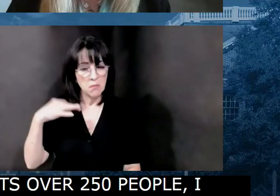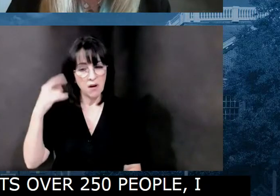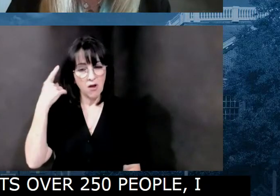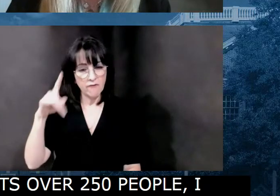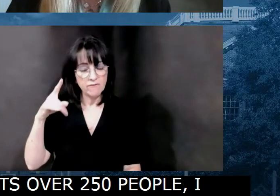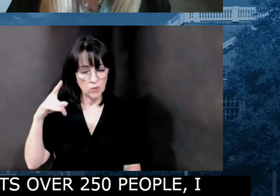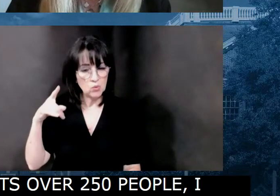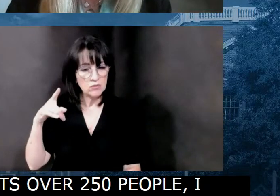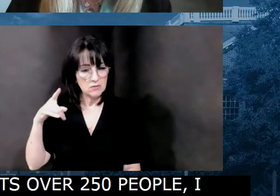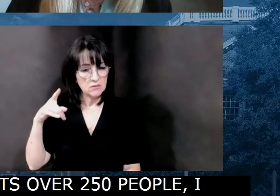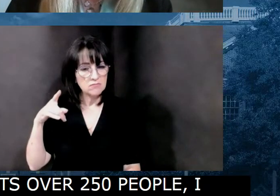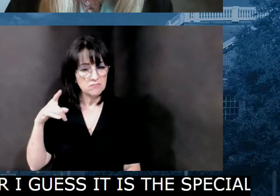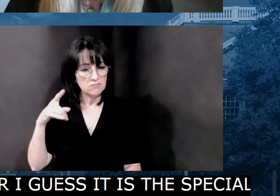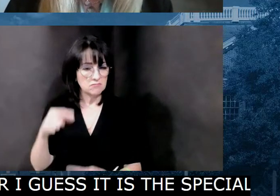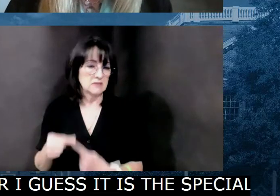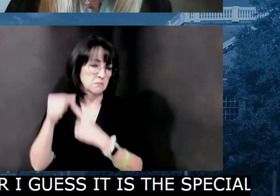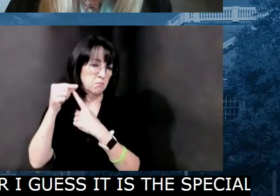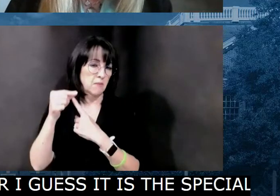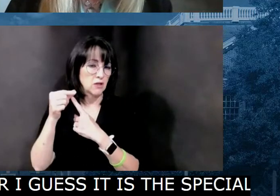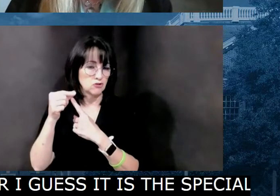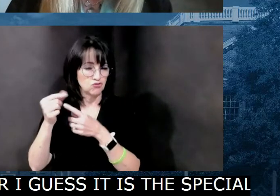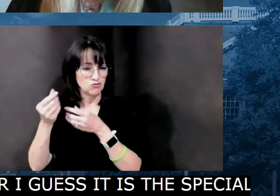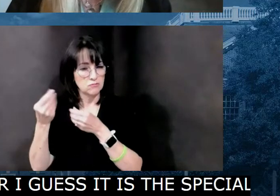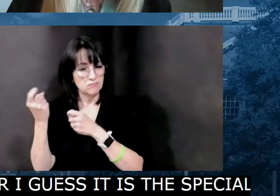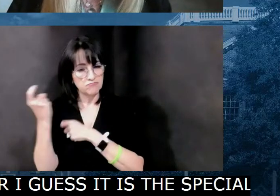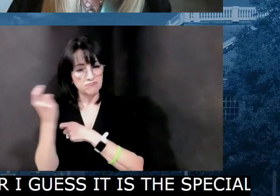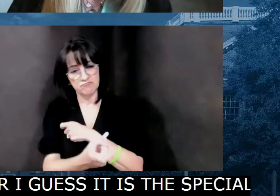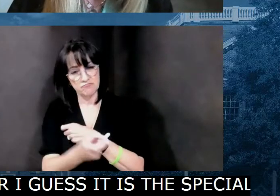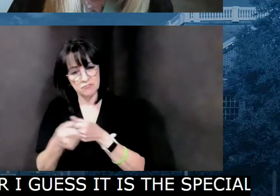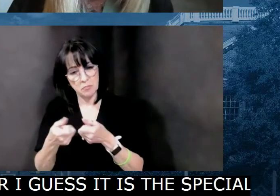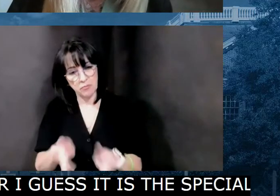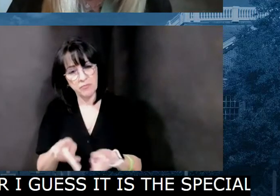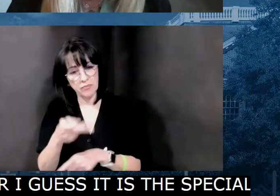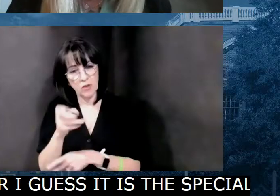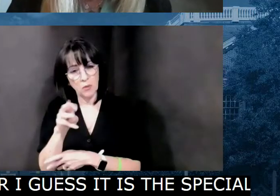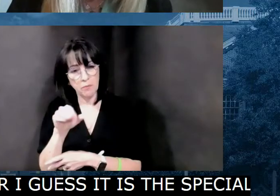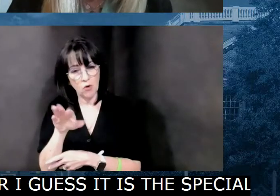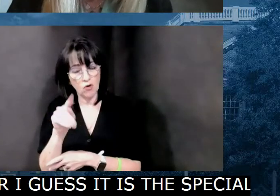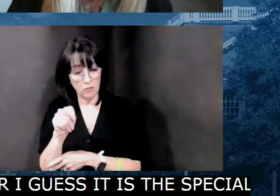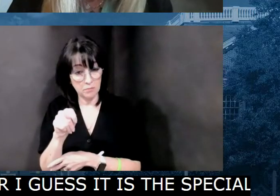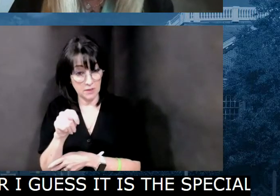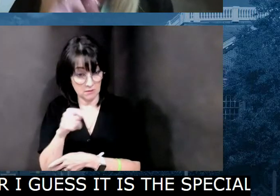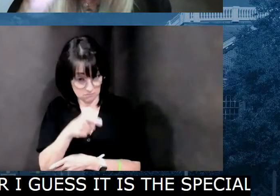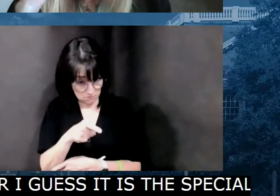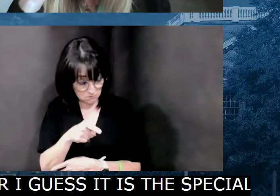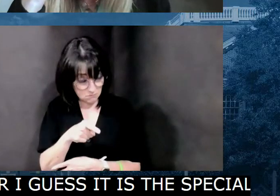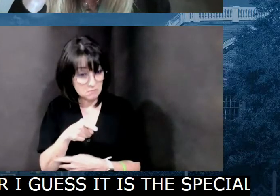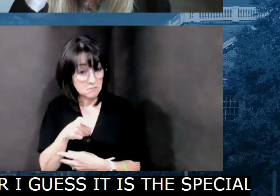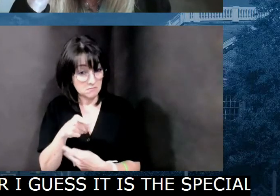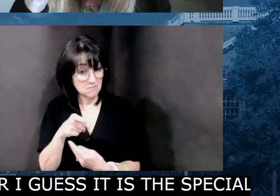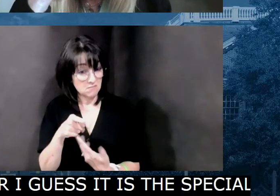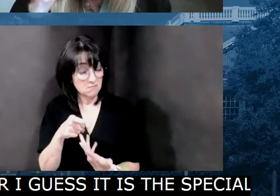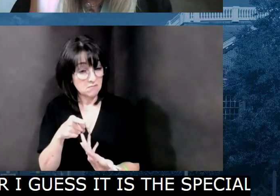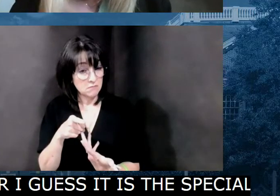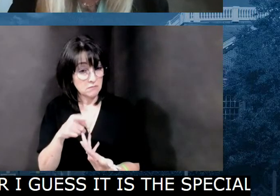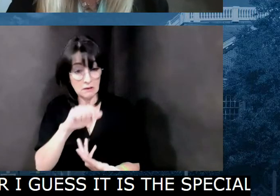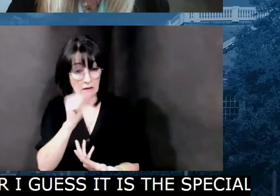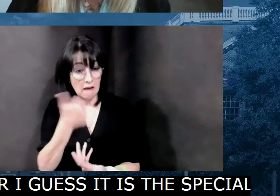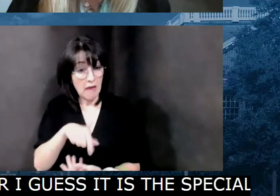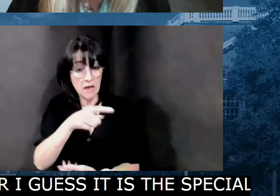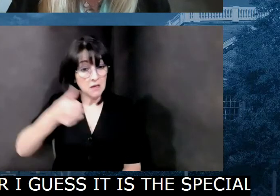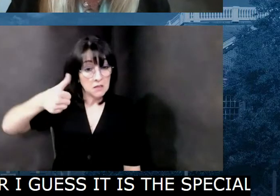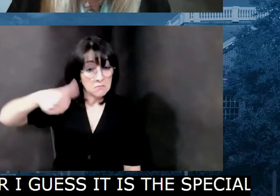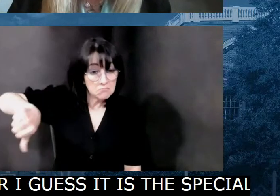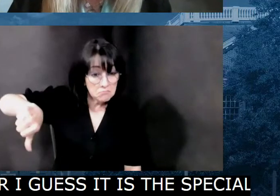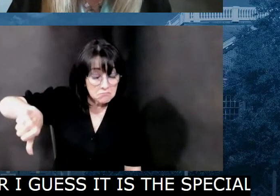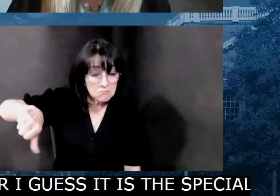far, how many permits have been applied for, have any been denied, and what should people look out for if they're planning an event